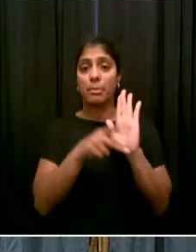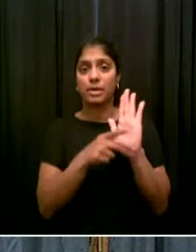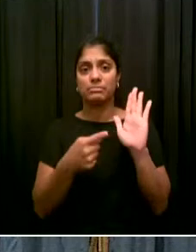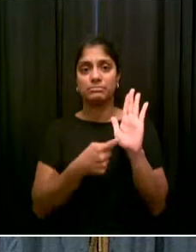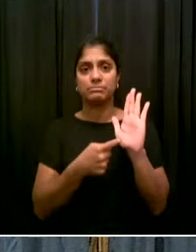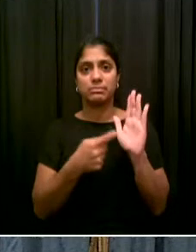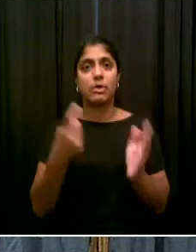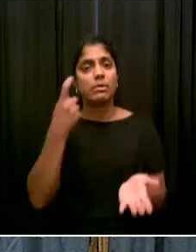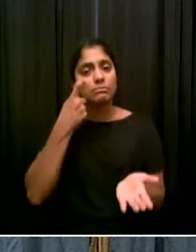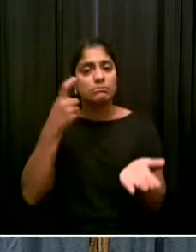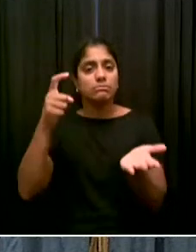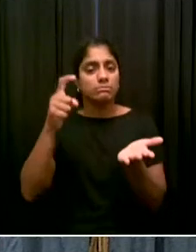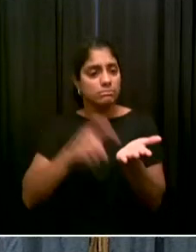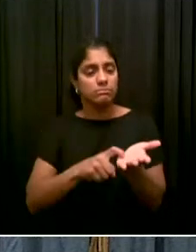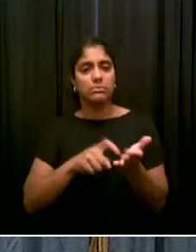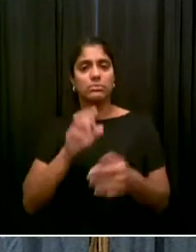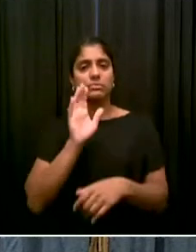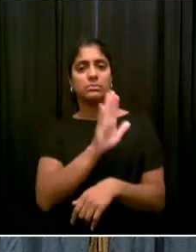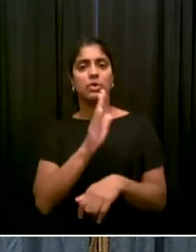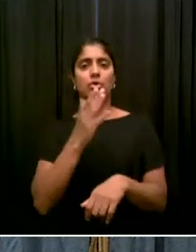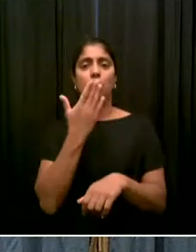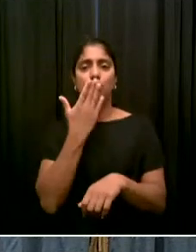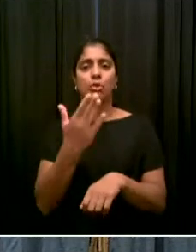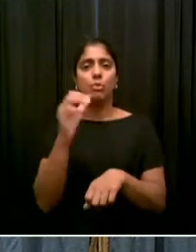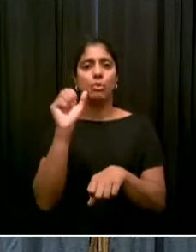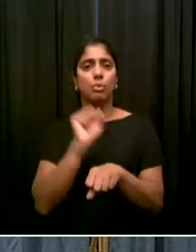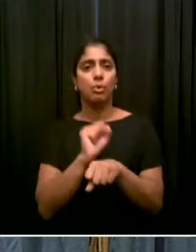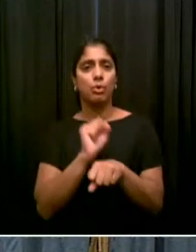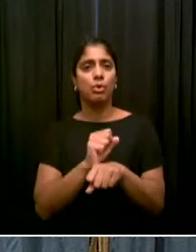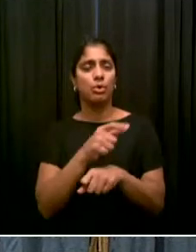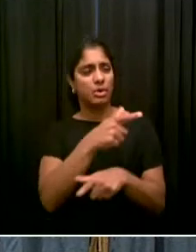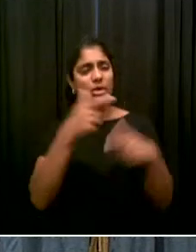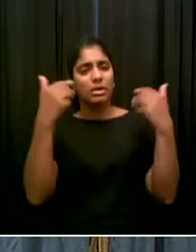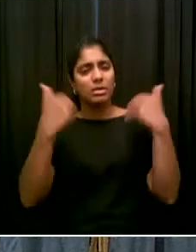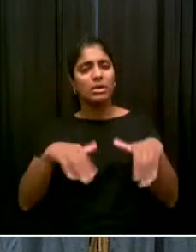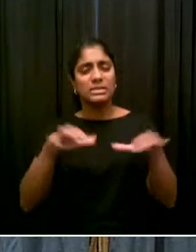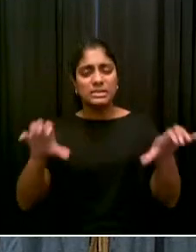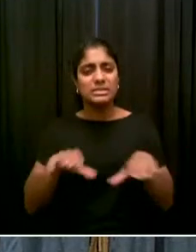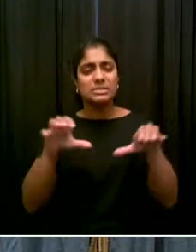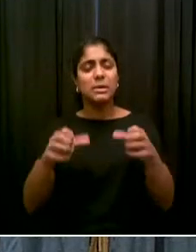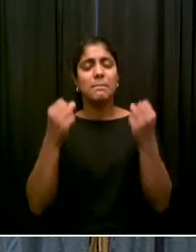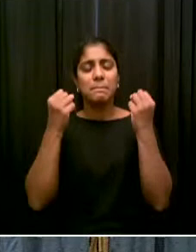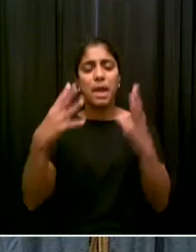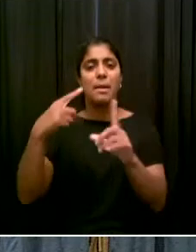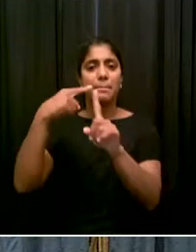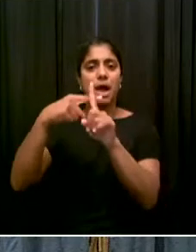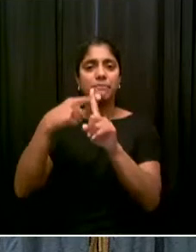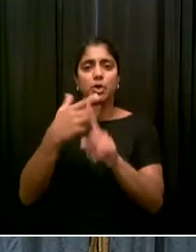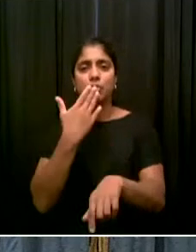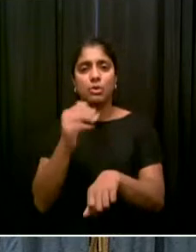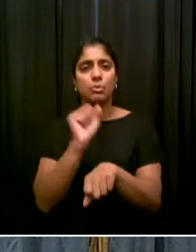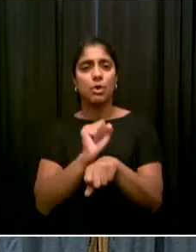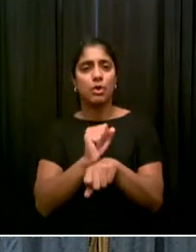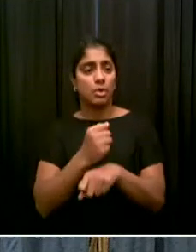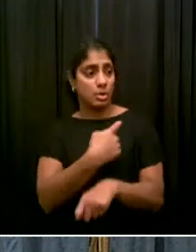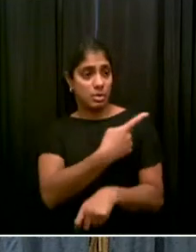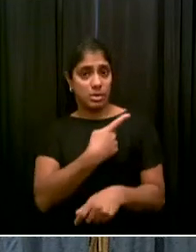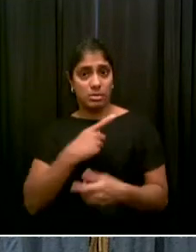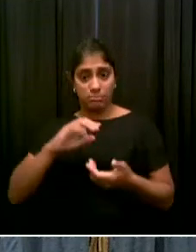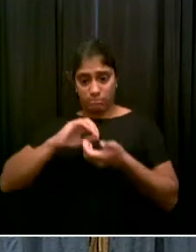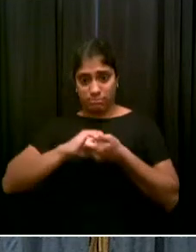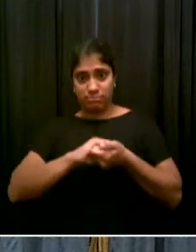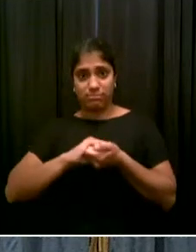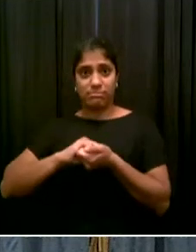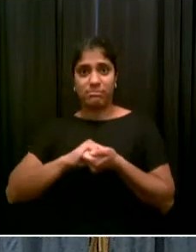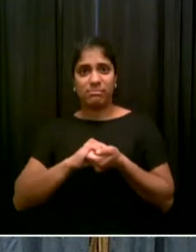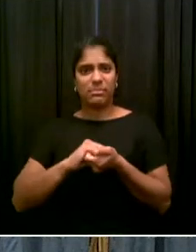my friendship with you, is one of the things that I'm going to be cherishing for the balance of many years as God gives me. So on behalf of myself,